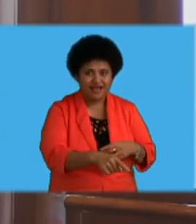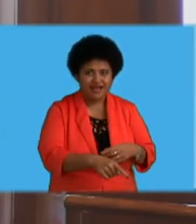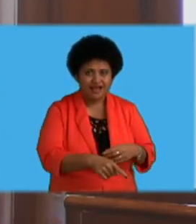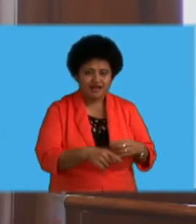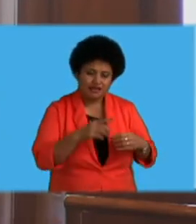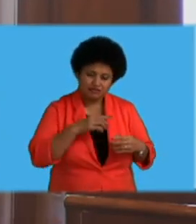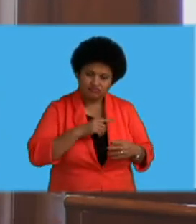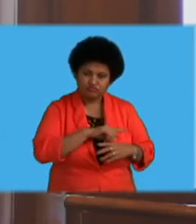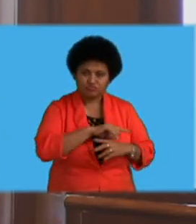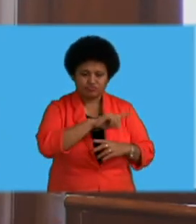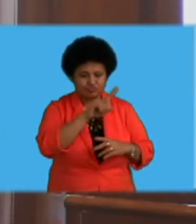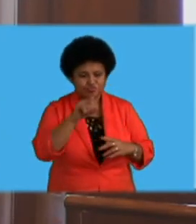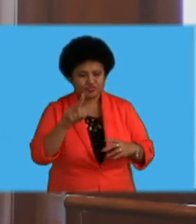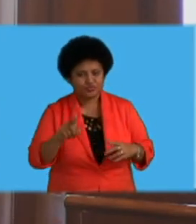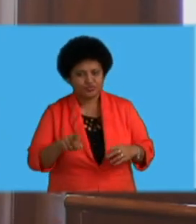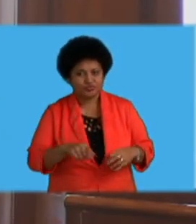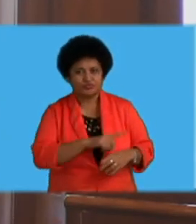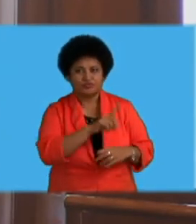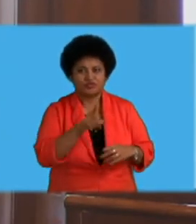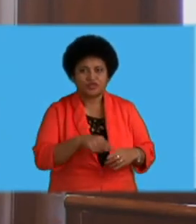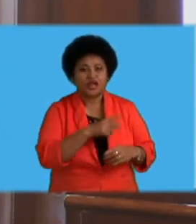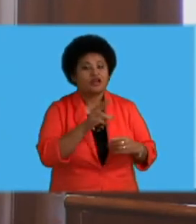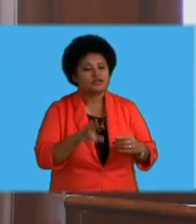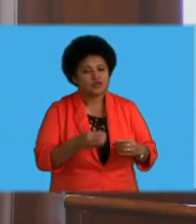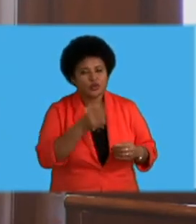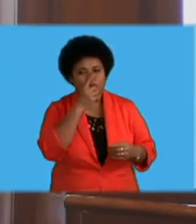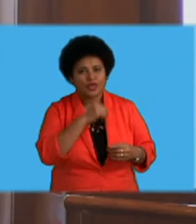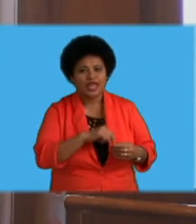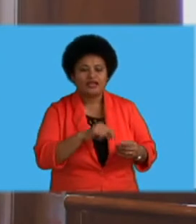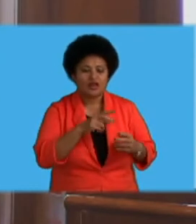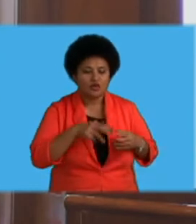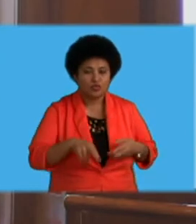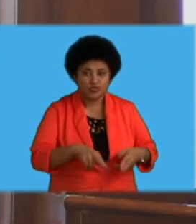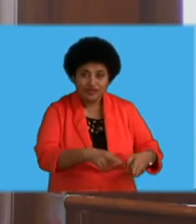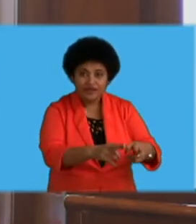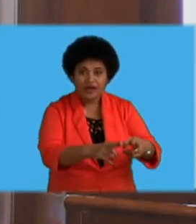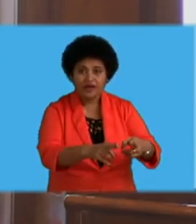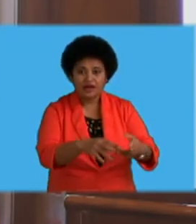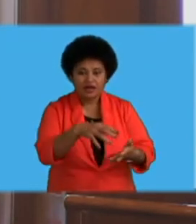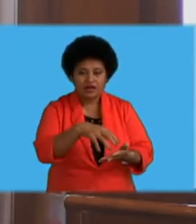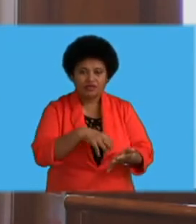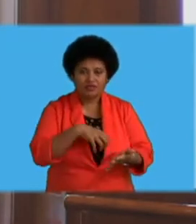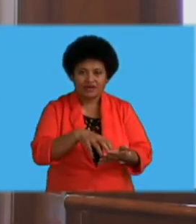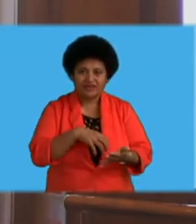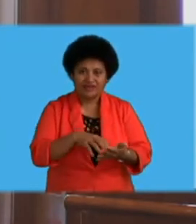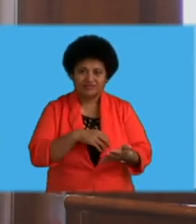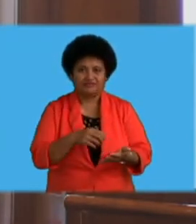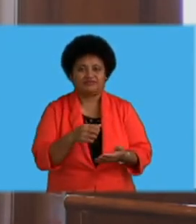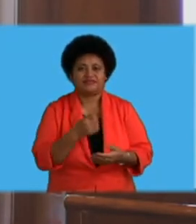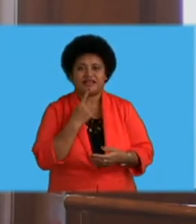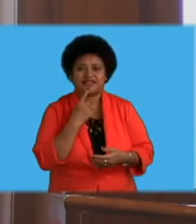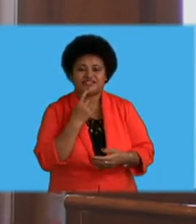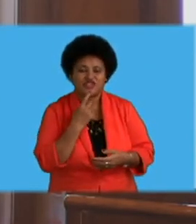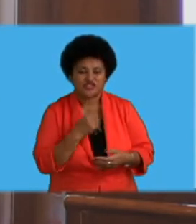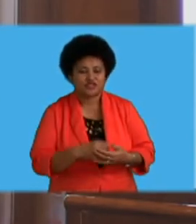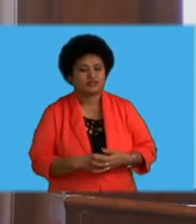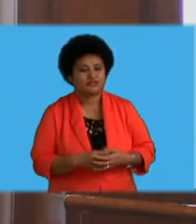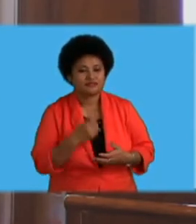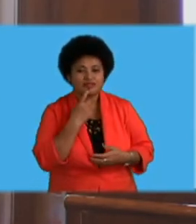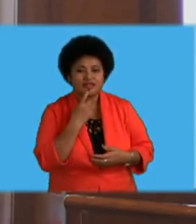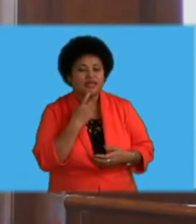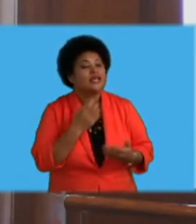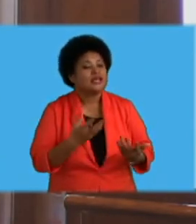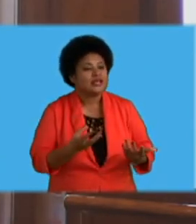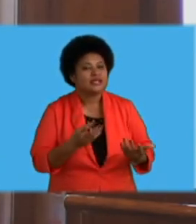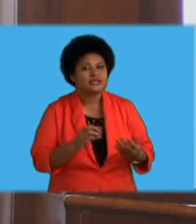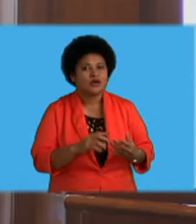who are out monitoring river gravel extraction activities. And this shows our commitment to ensure the sustainable development of river gravel, as we are